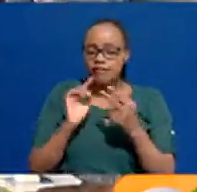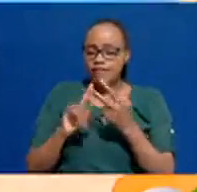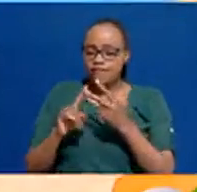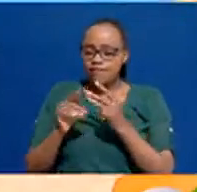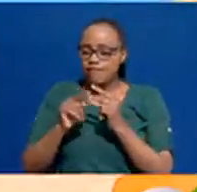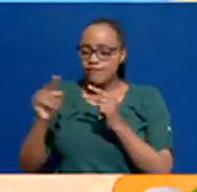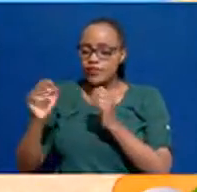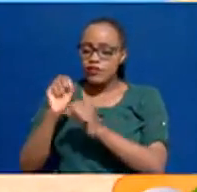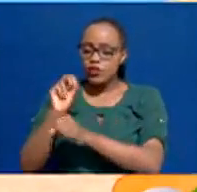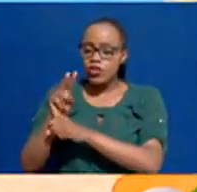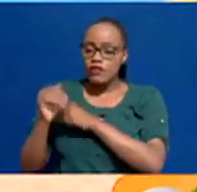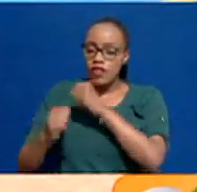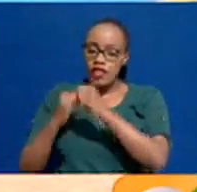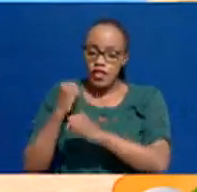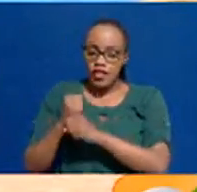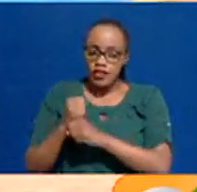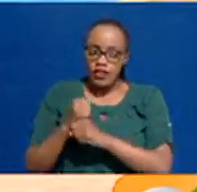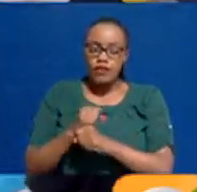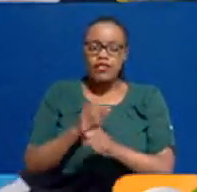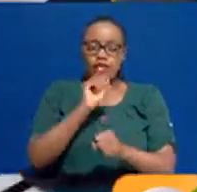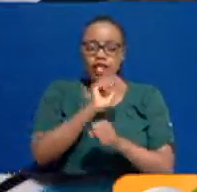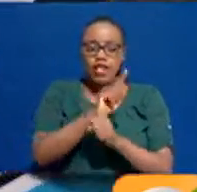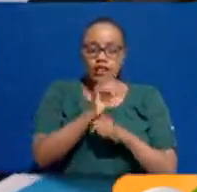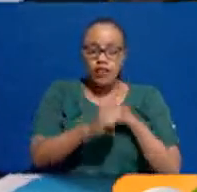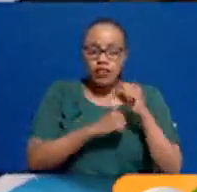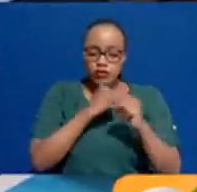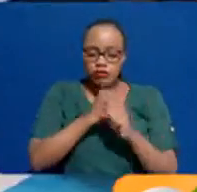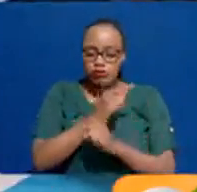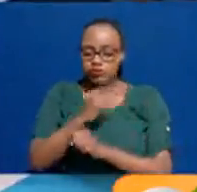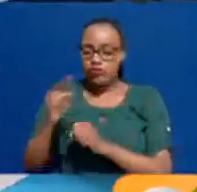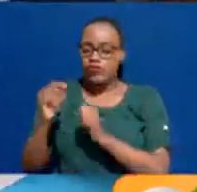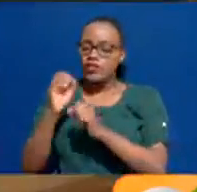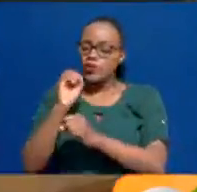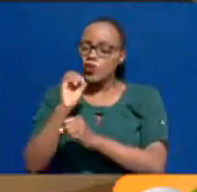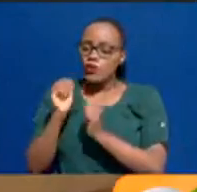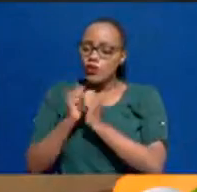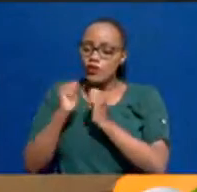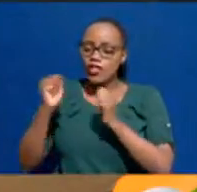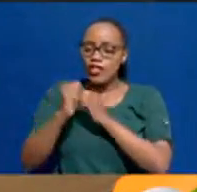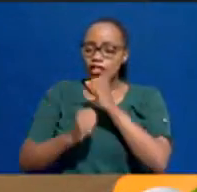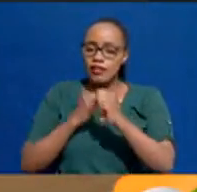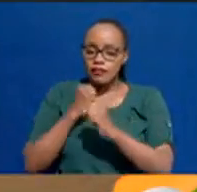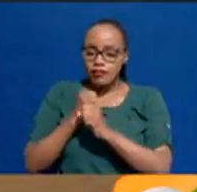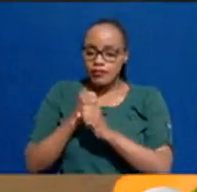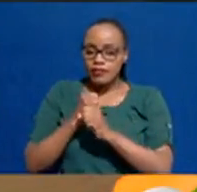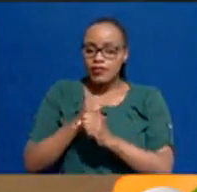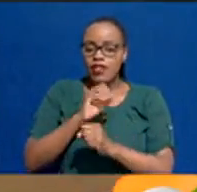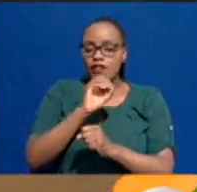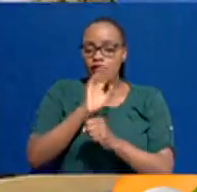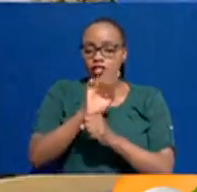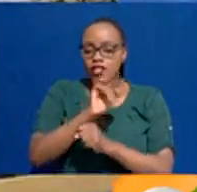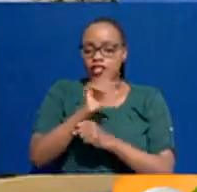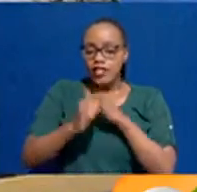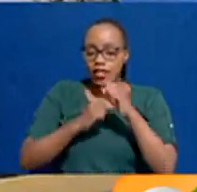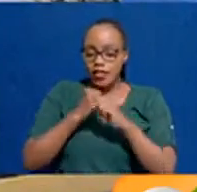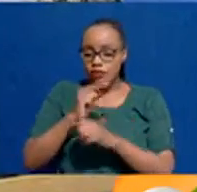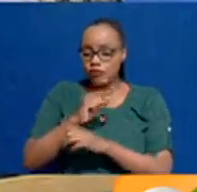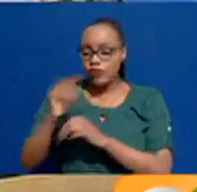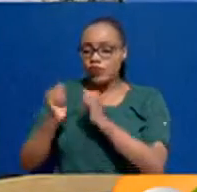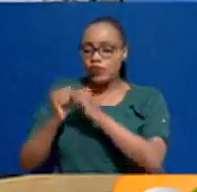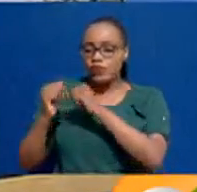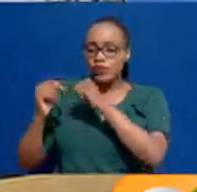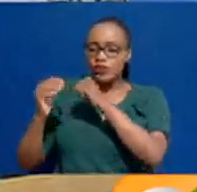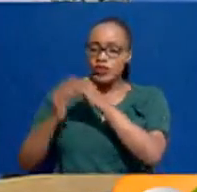hadi 12, miaka 11 hadi 15 na miaka 14 hadi